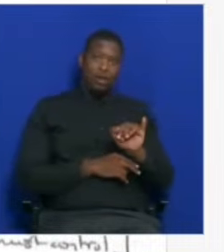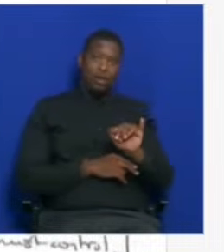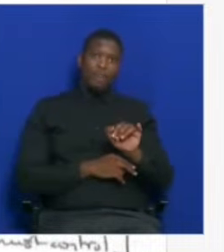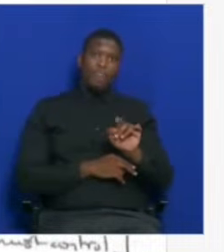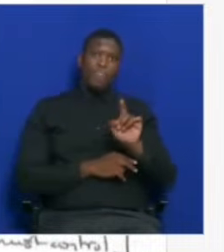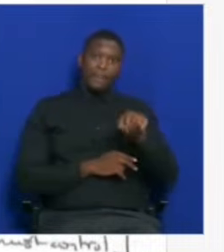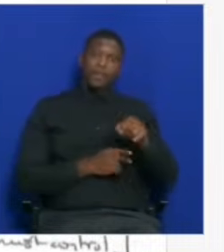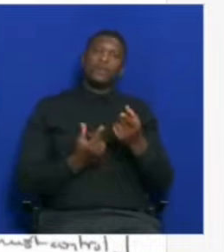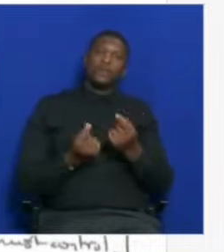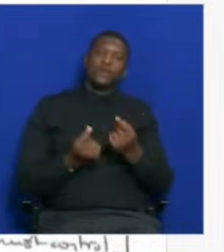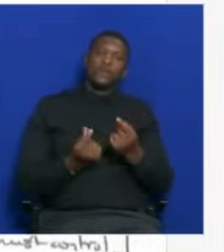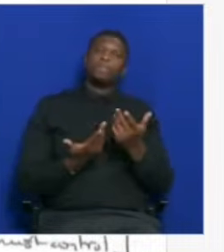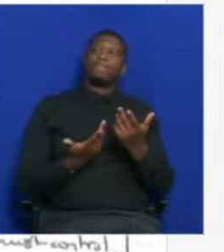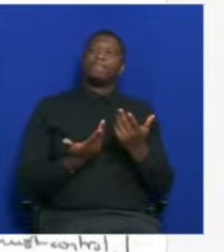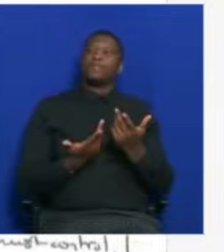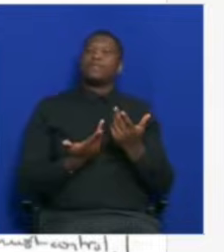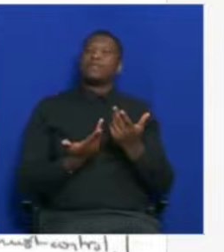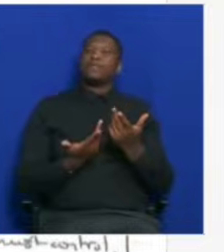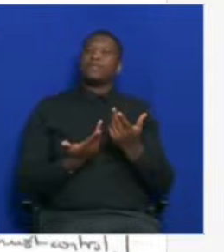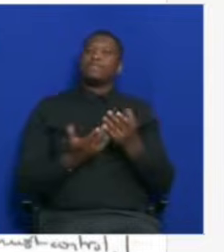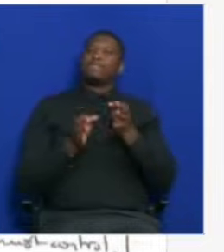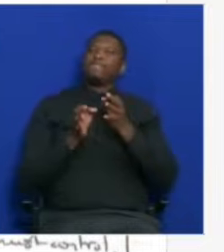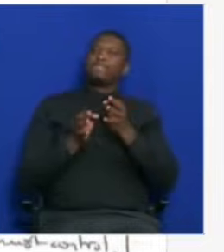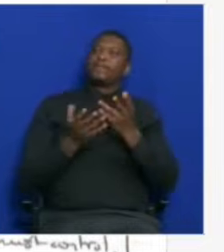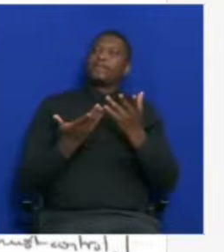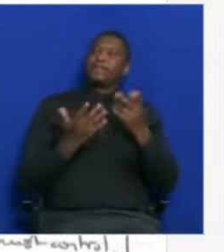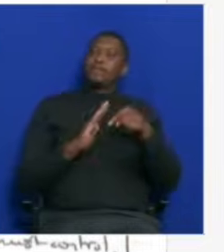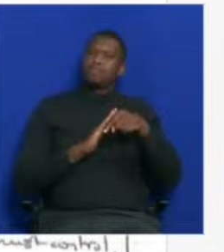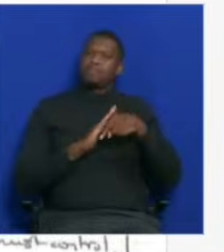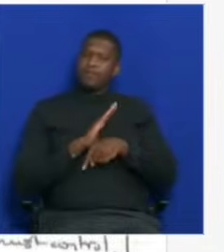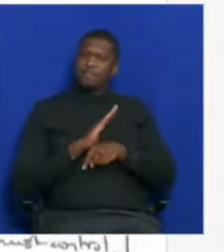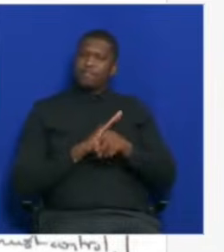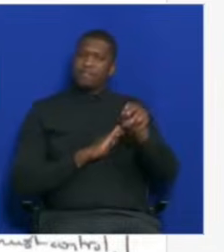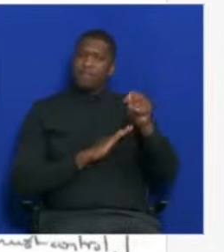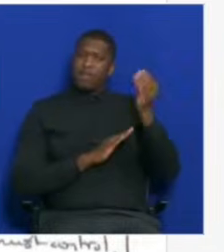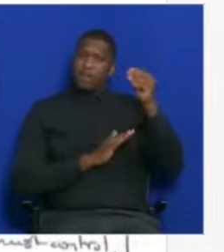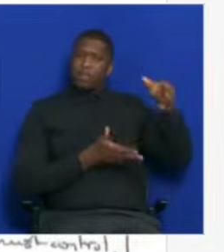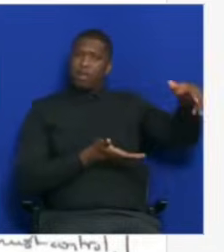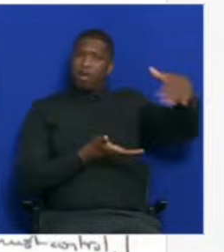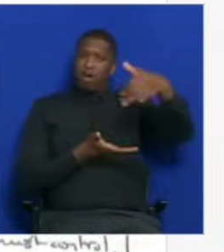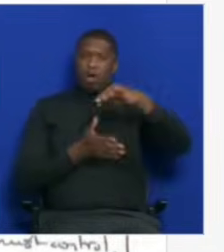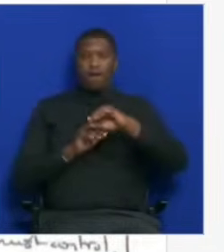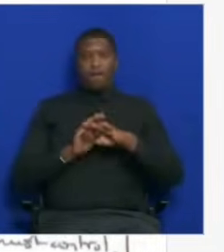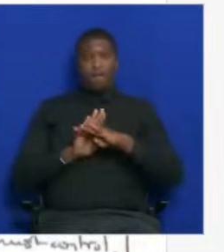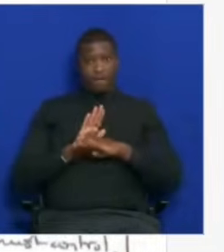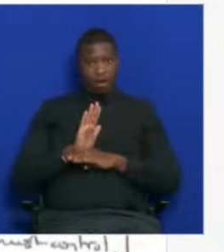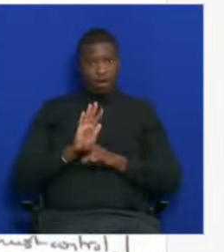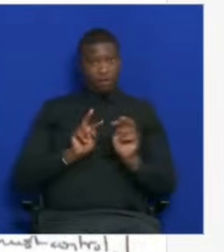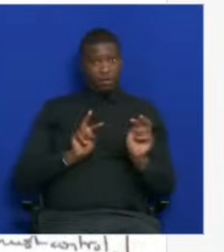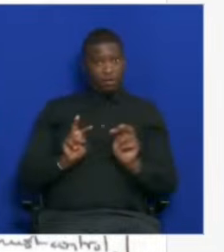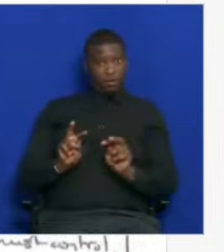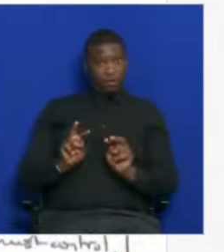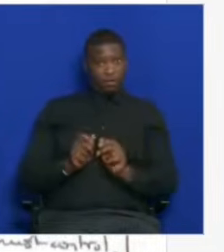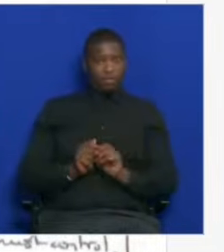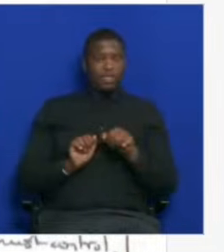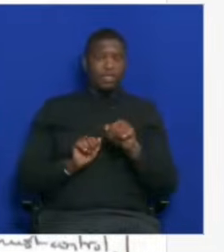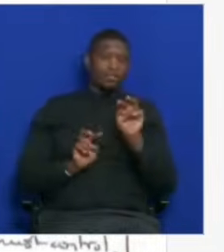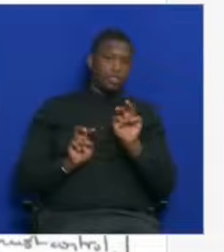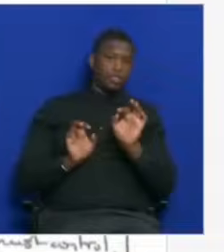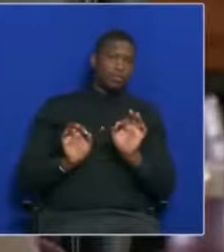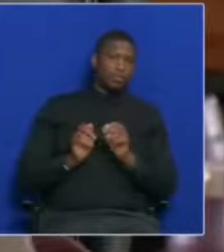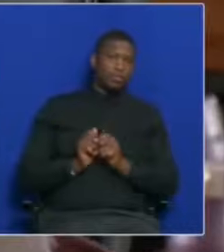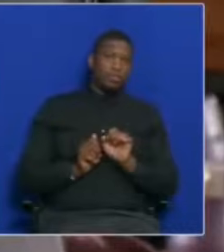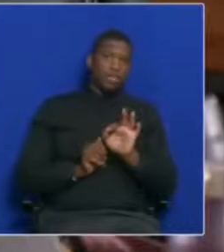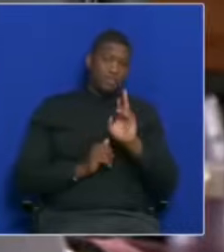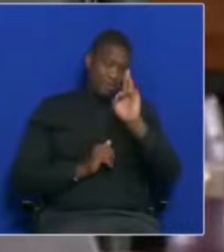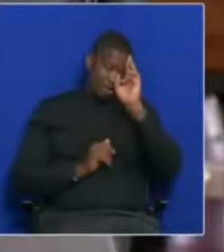file. Can you see that? Yes, I can see that. Yeah. But if you don't recall, I can't take